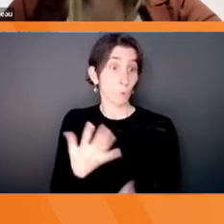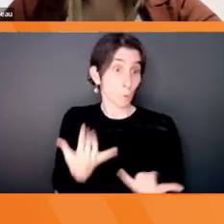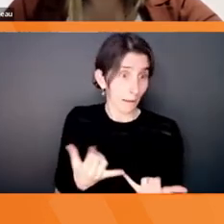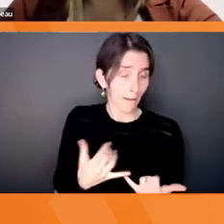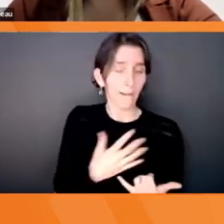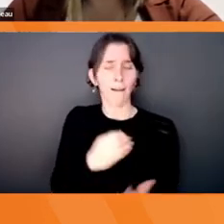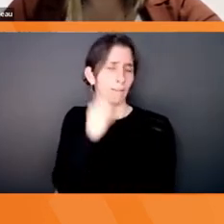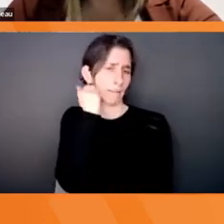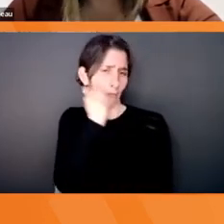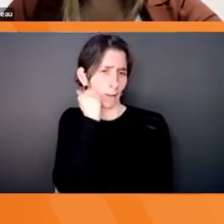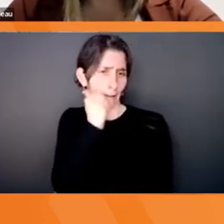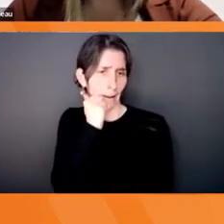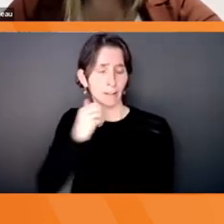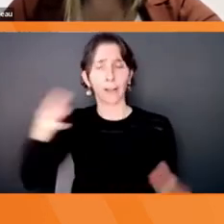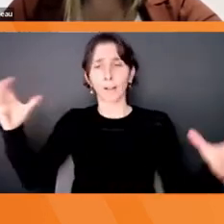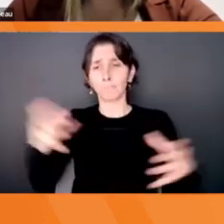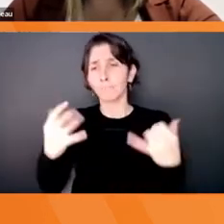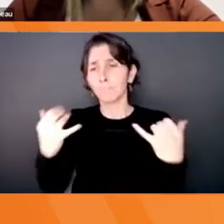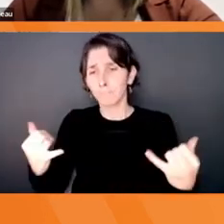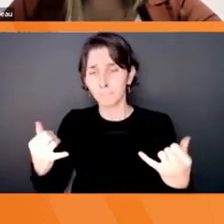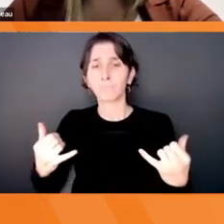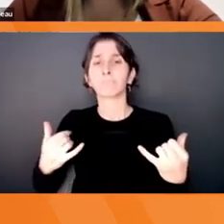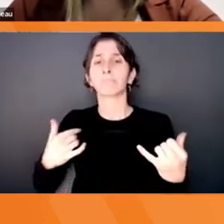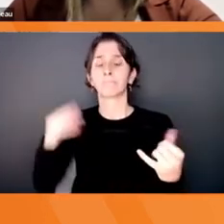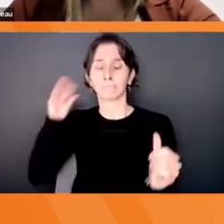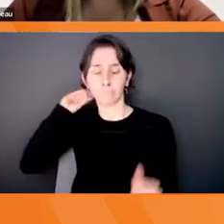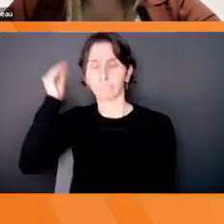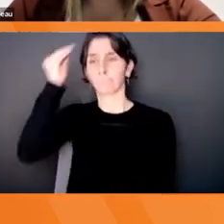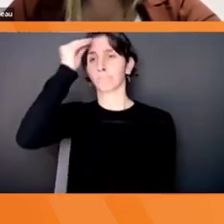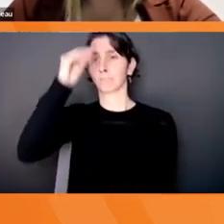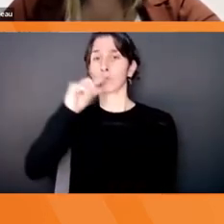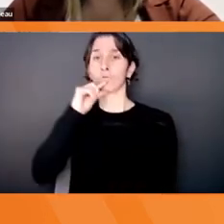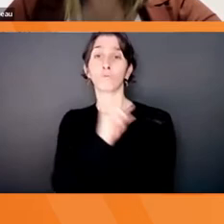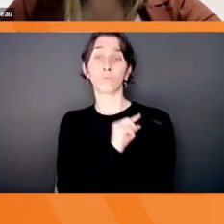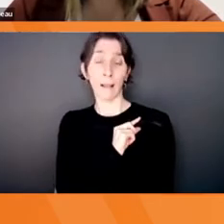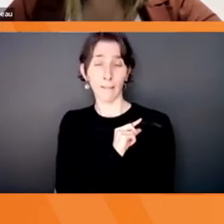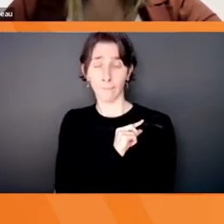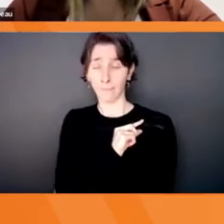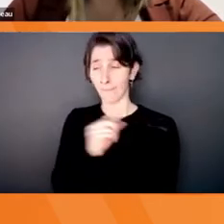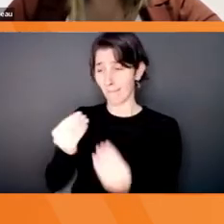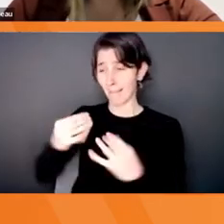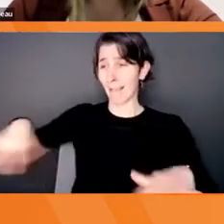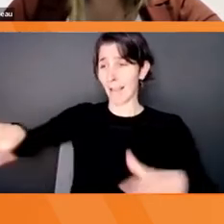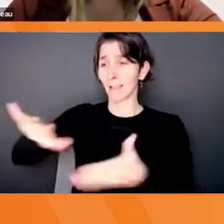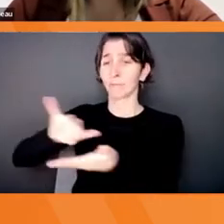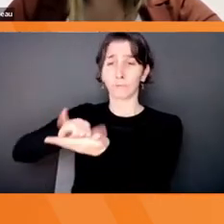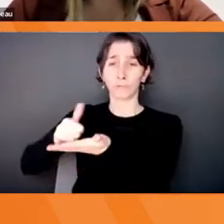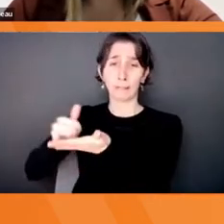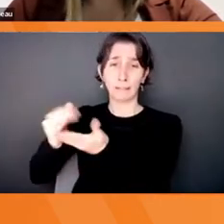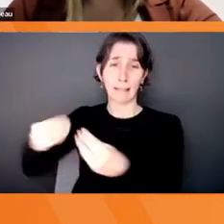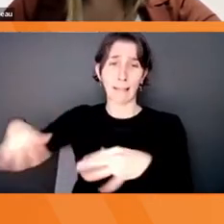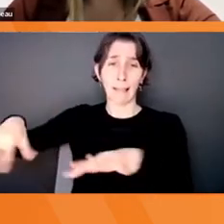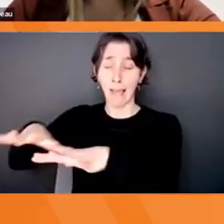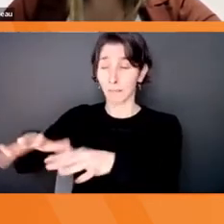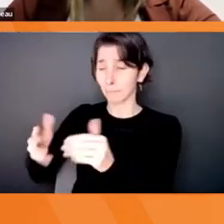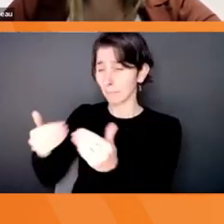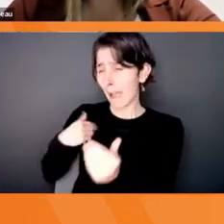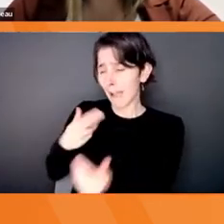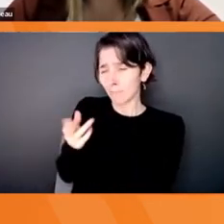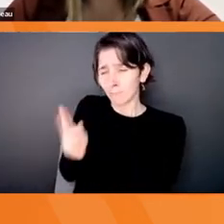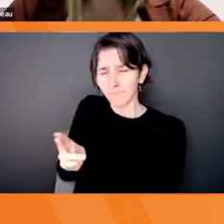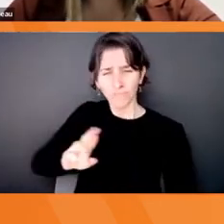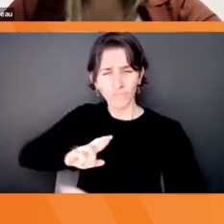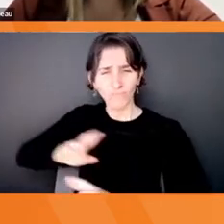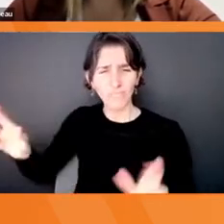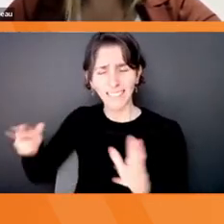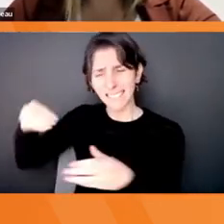As we gather for today's event, we are reminded that Guelph is situated on treaty land that is steeped in rich Indigenous history